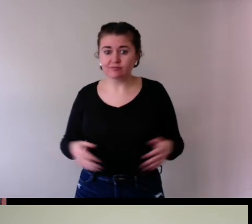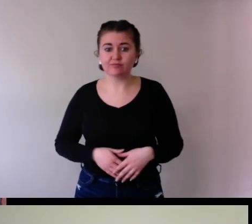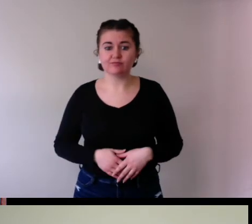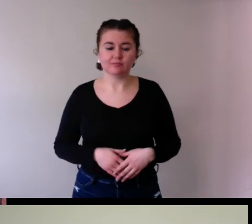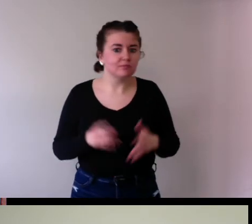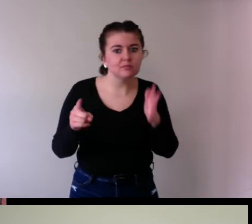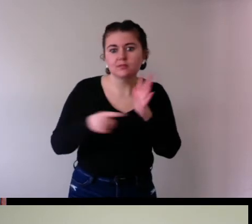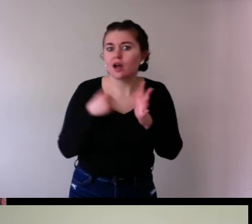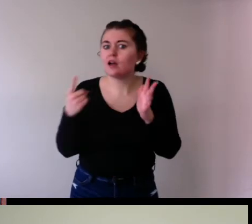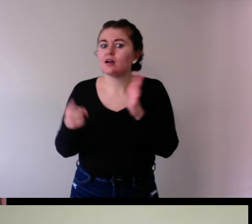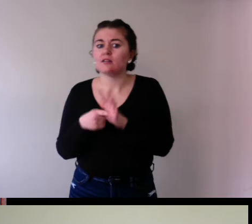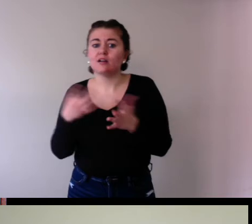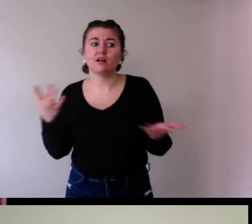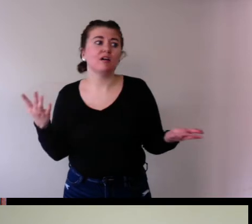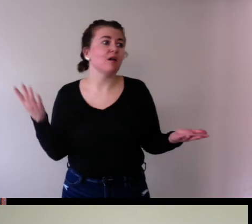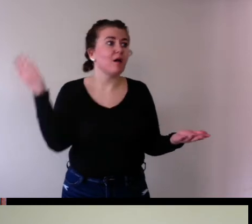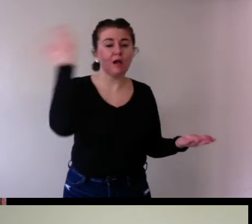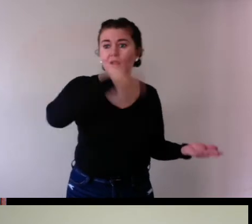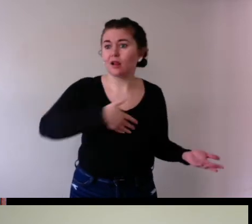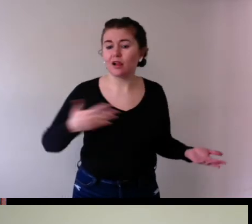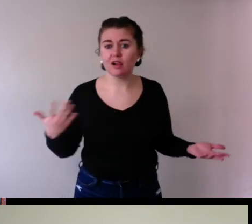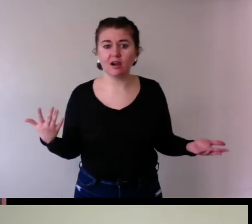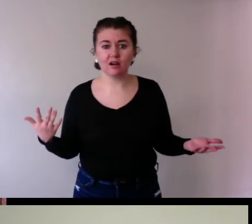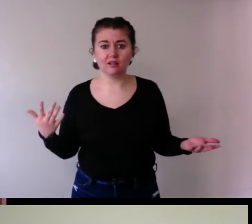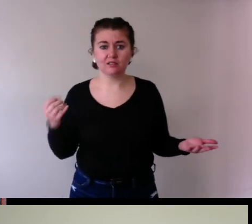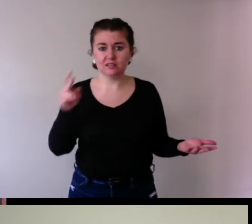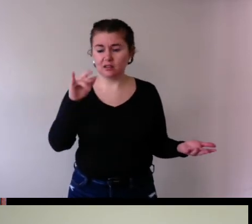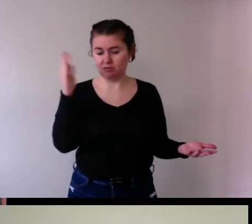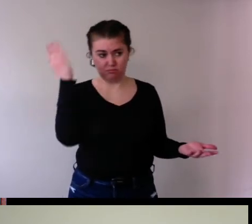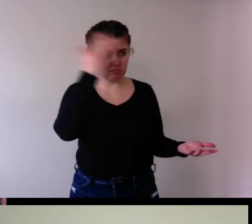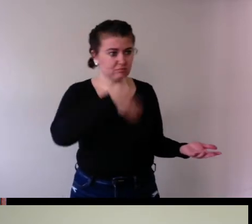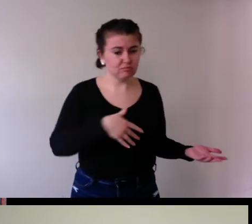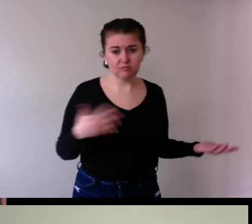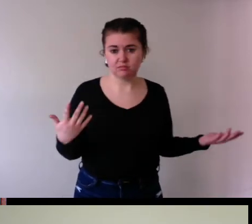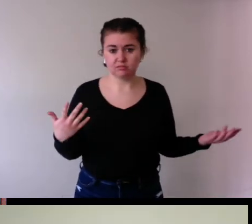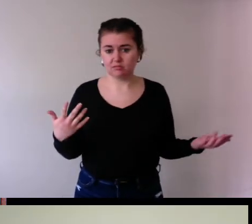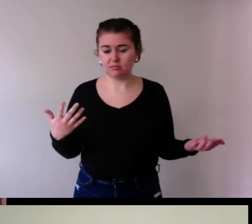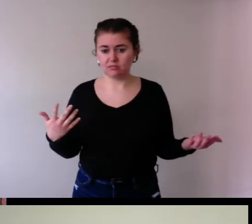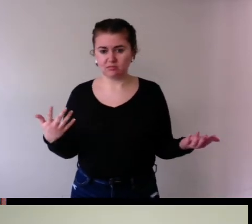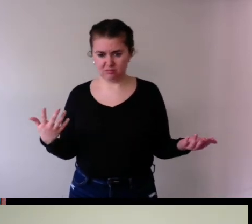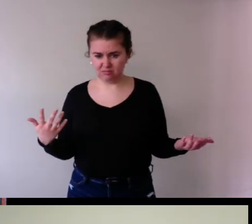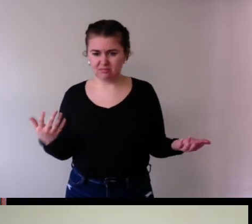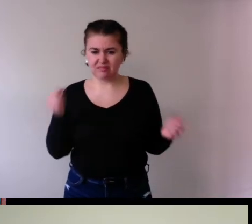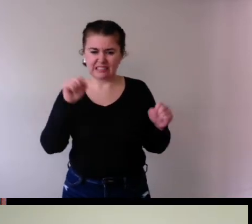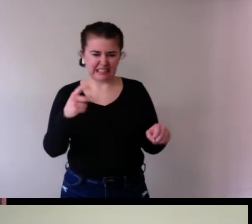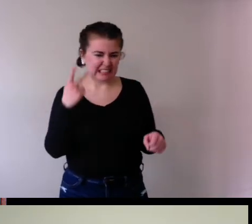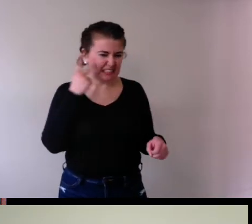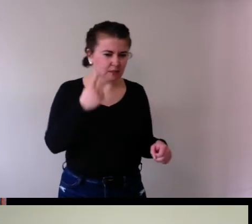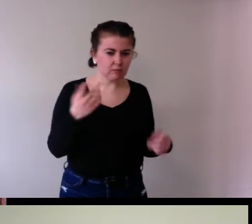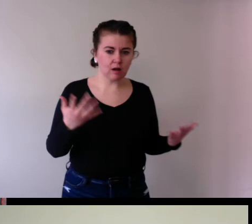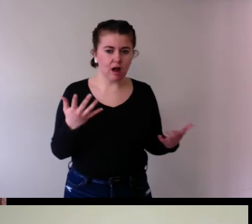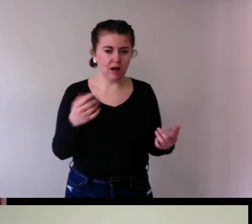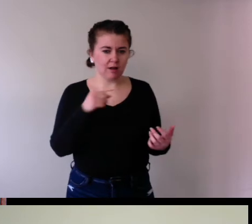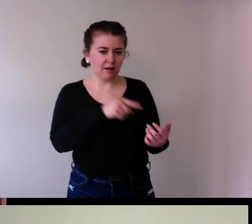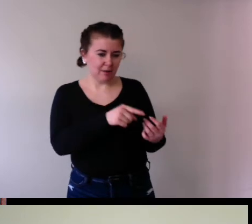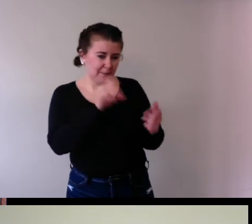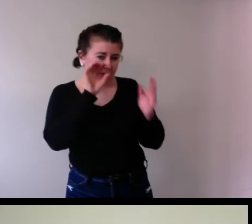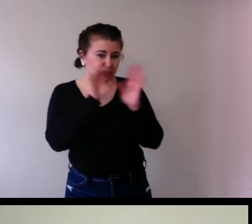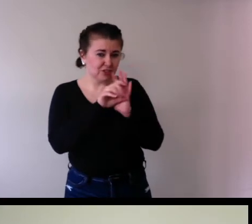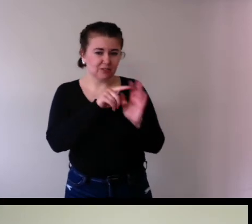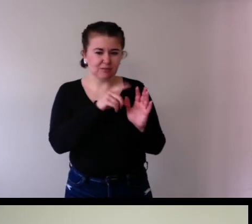It can slip into the background. Can you see the sky in these